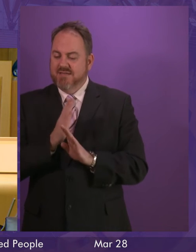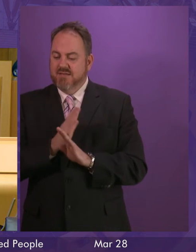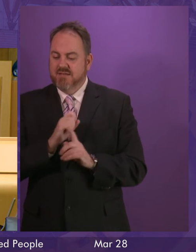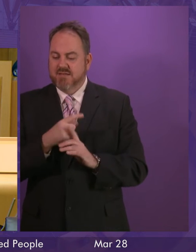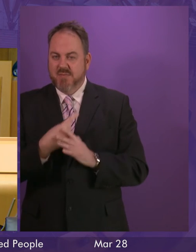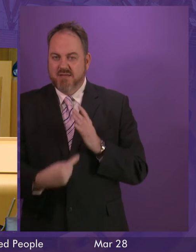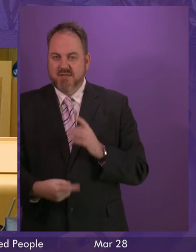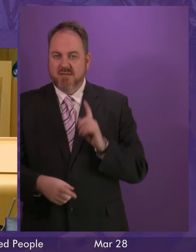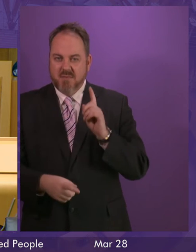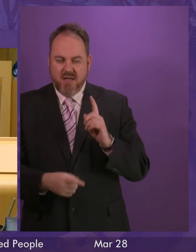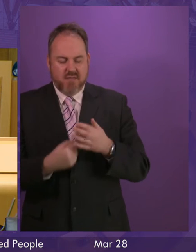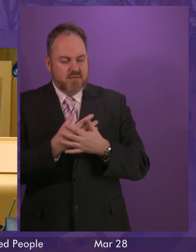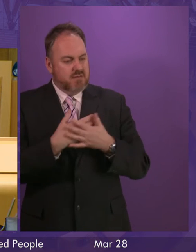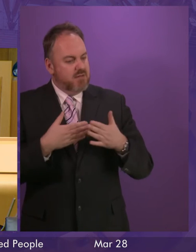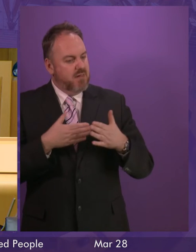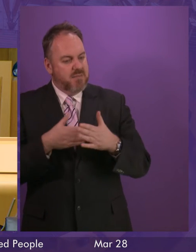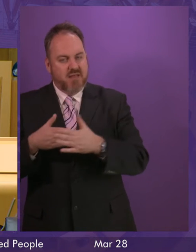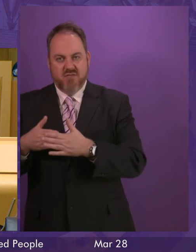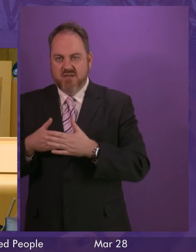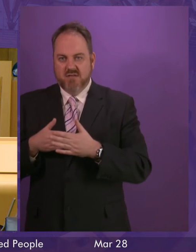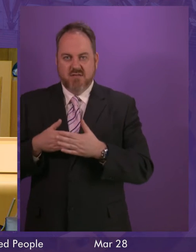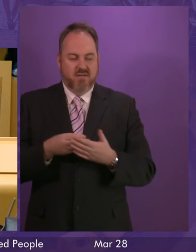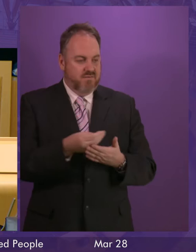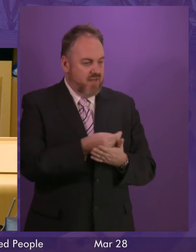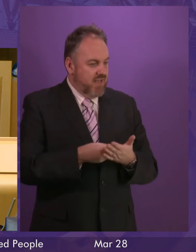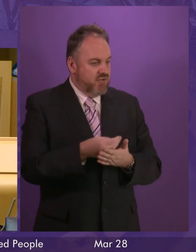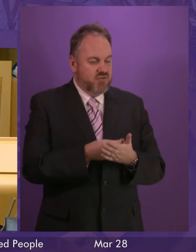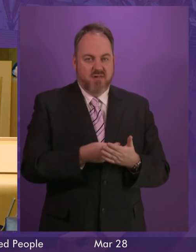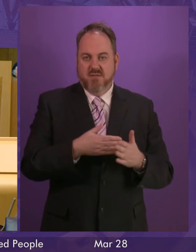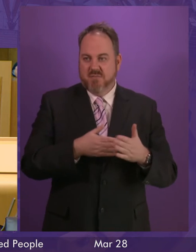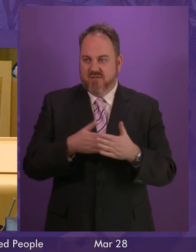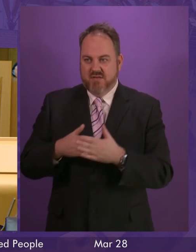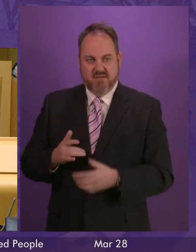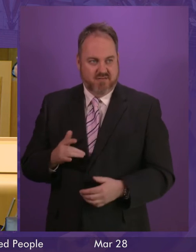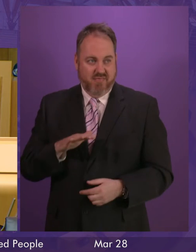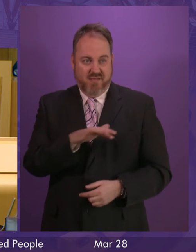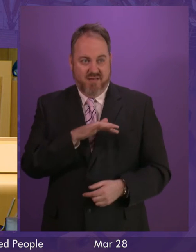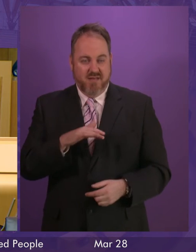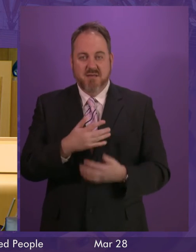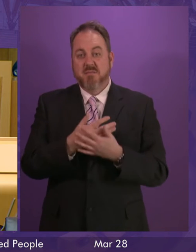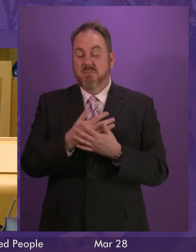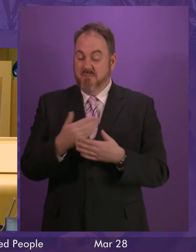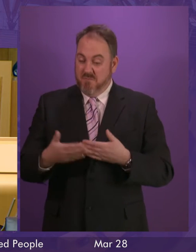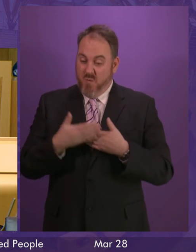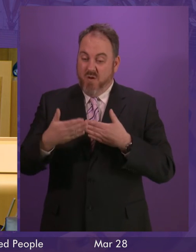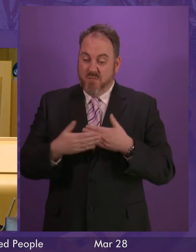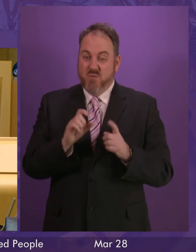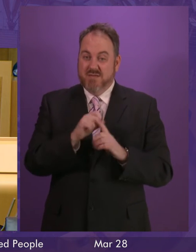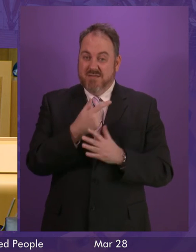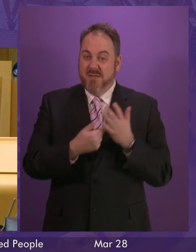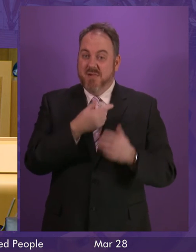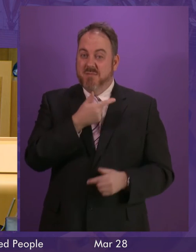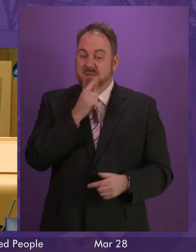financially and socially still persist. Disabled people, as we know, are more likely to live in poverty, face higher living